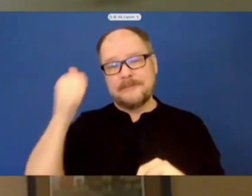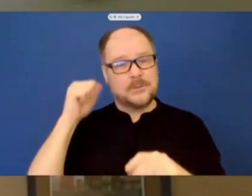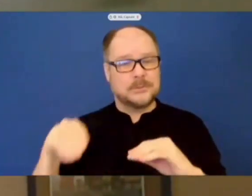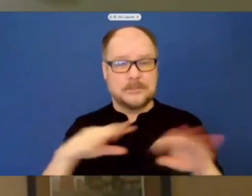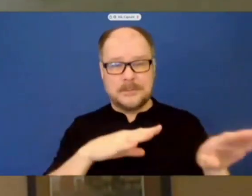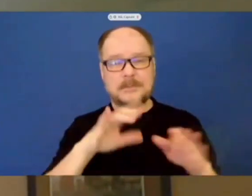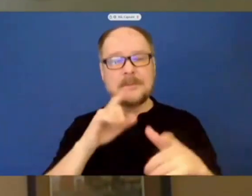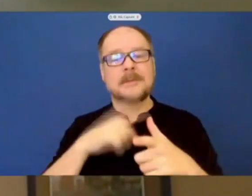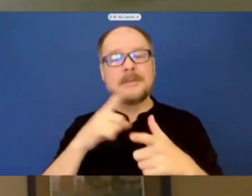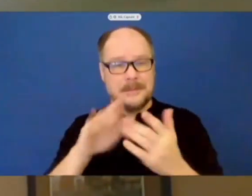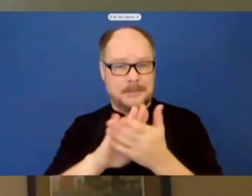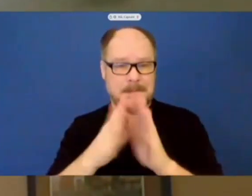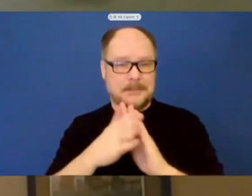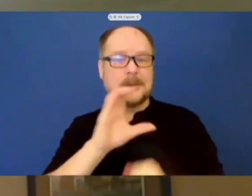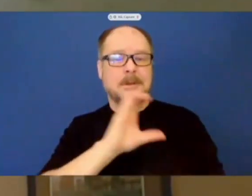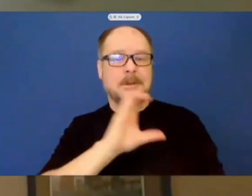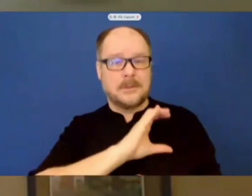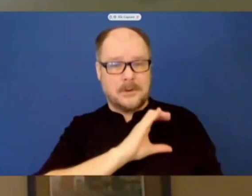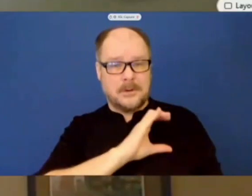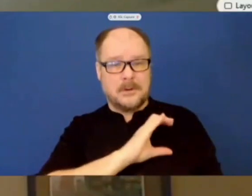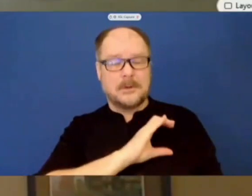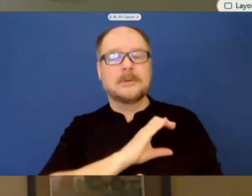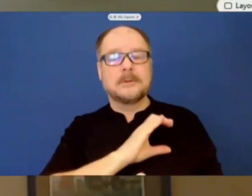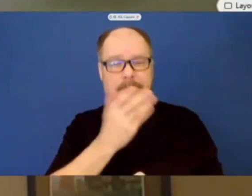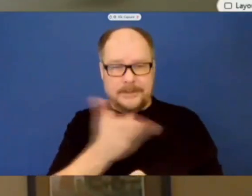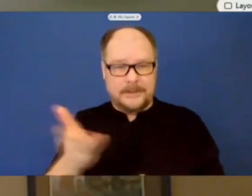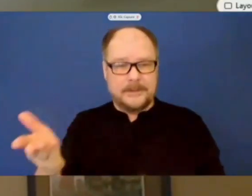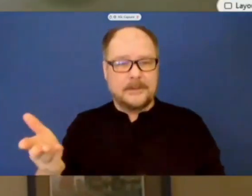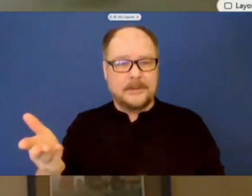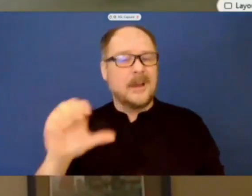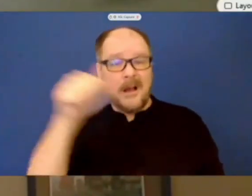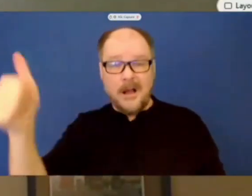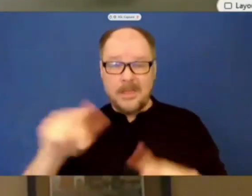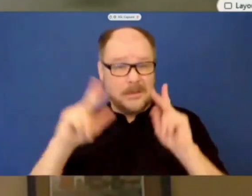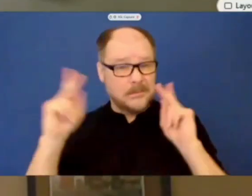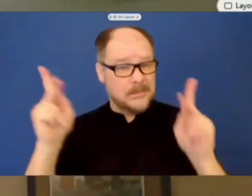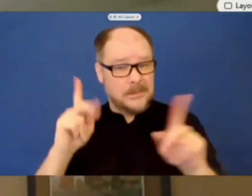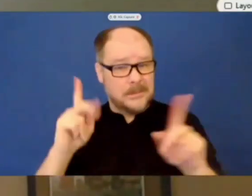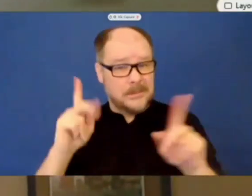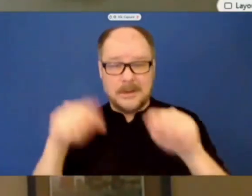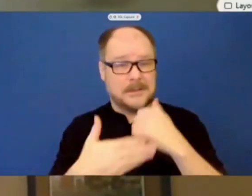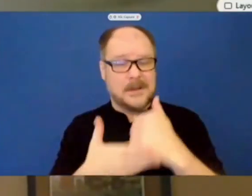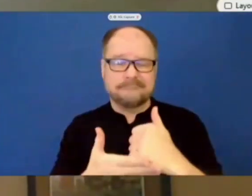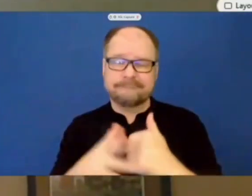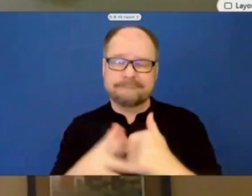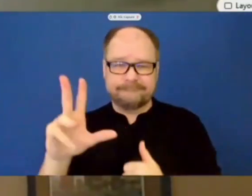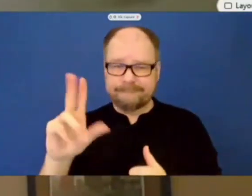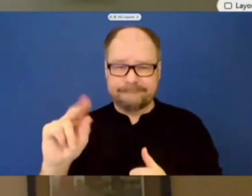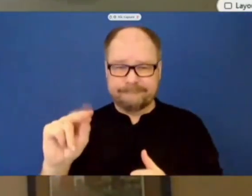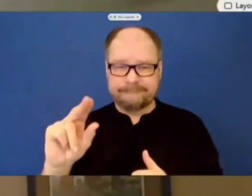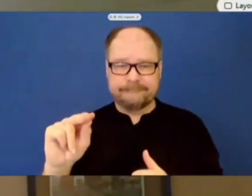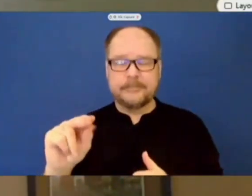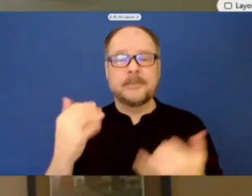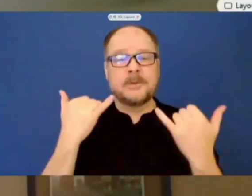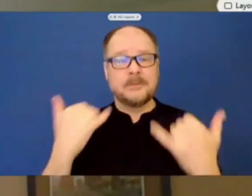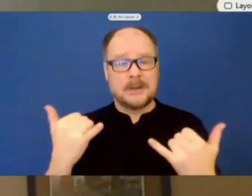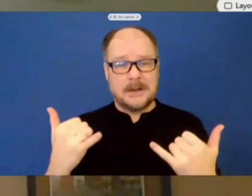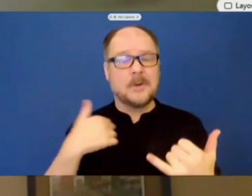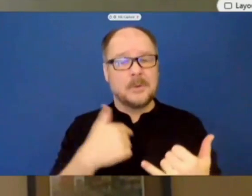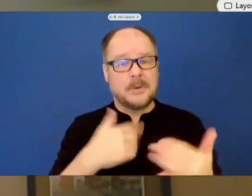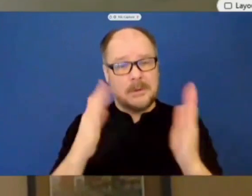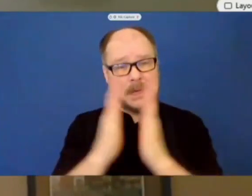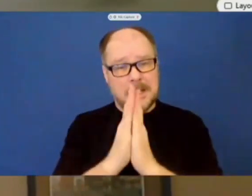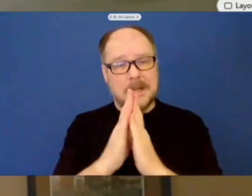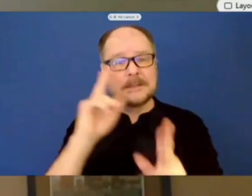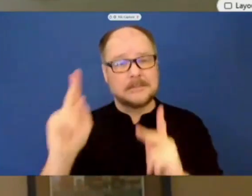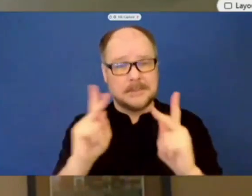enforcement situation. So we don't believe that there's other people who can come and assist with that. So I think at this point, we're going to ask people to